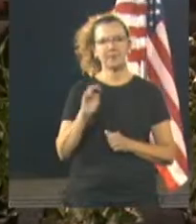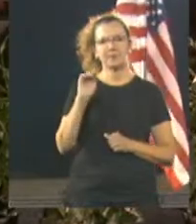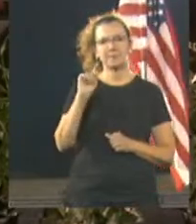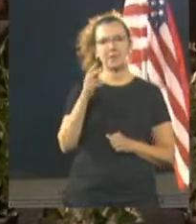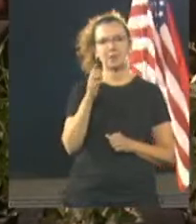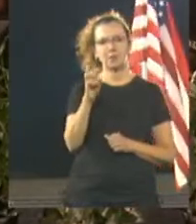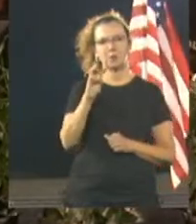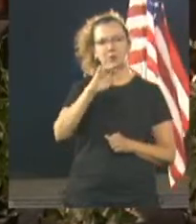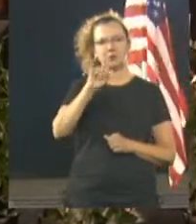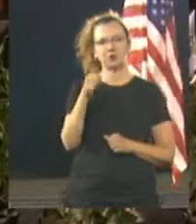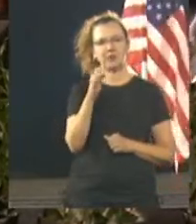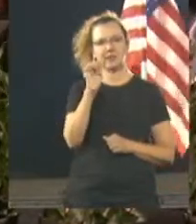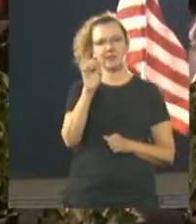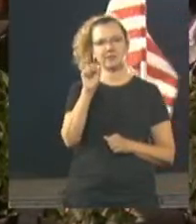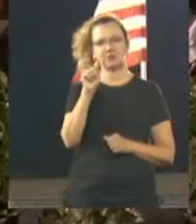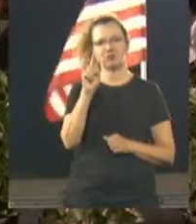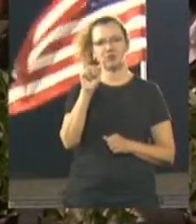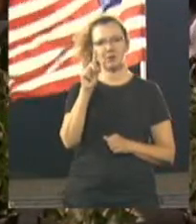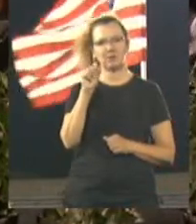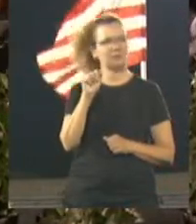Matthew J. Estrada.